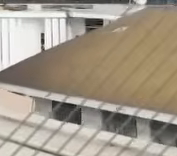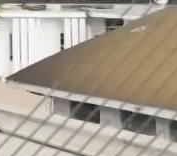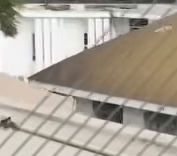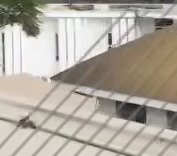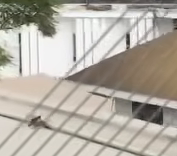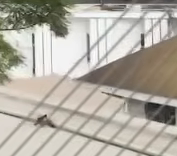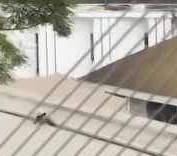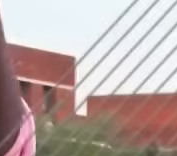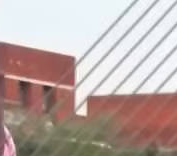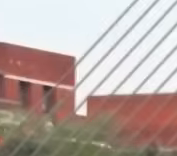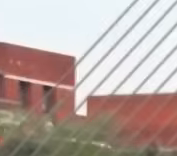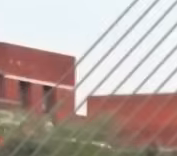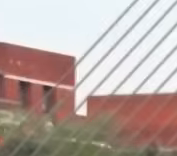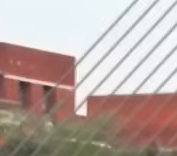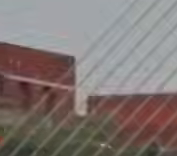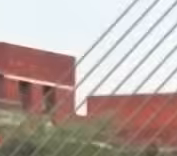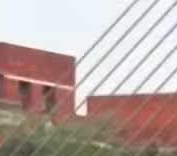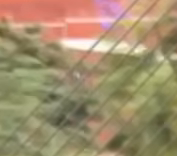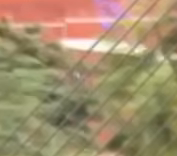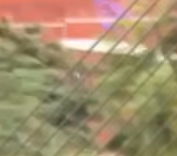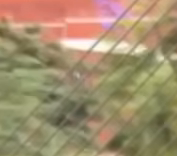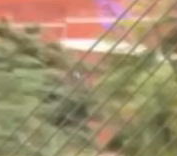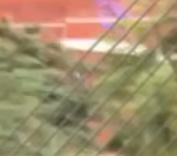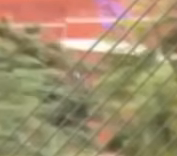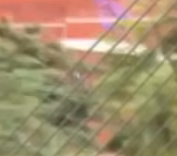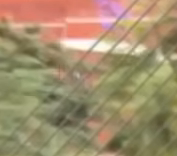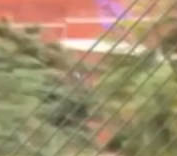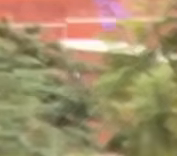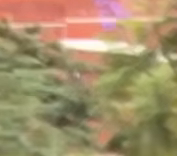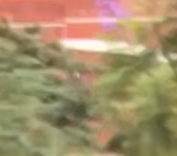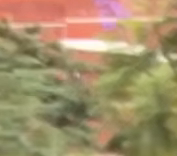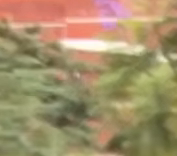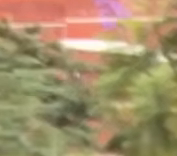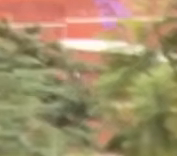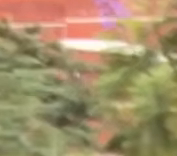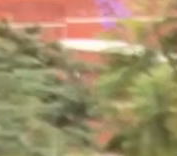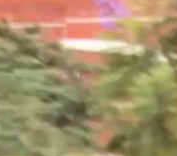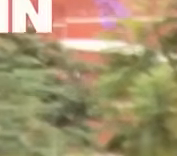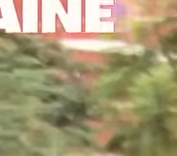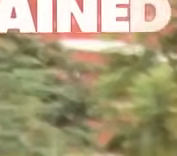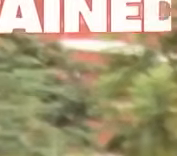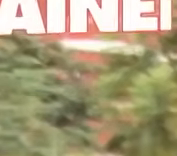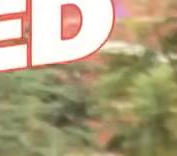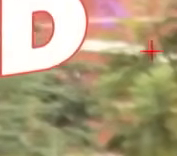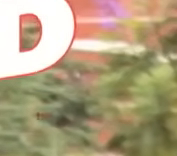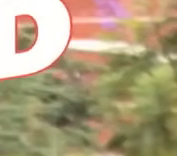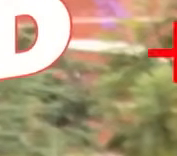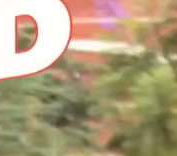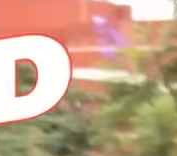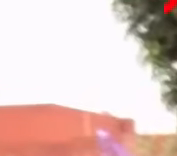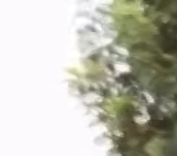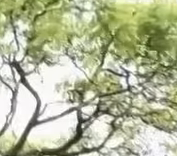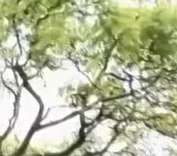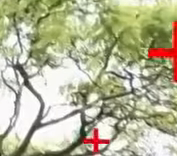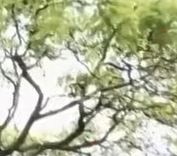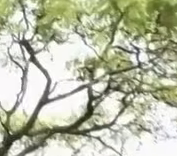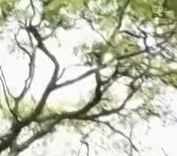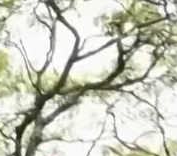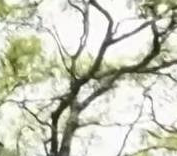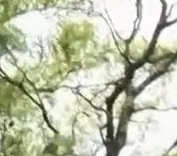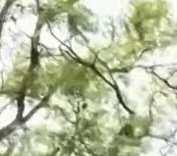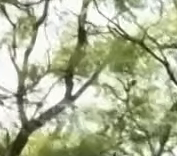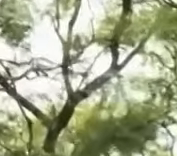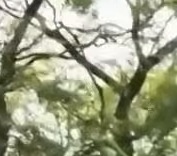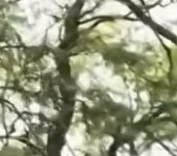vibe like no other, straight to your living room. To keep you informed, inspired, entertained, and most